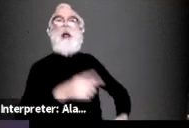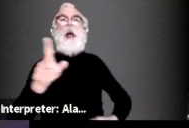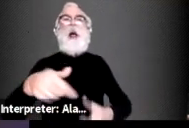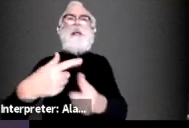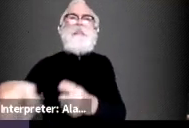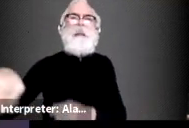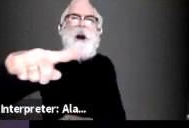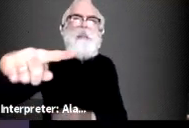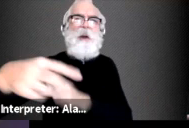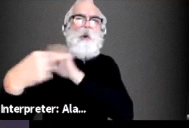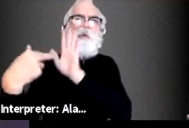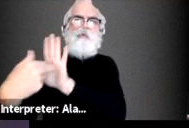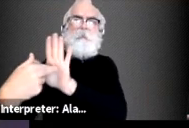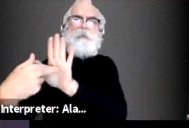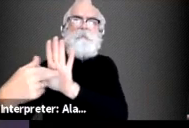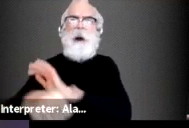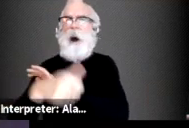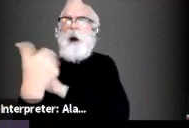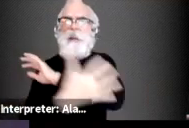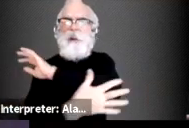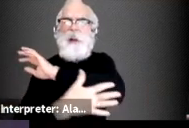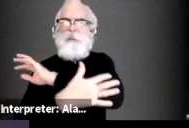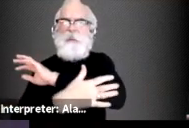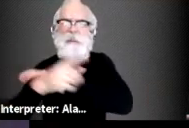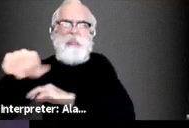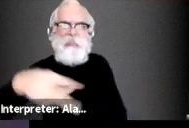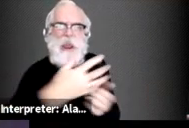begging for their share of the handouts.